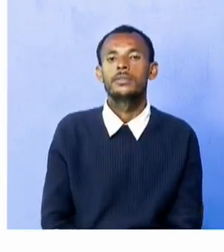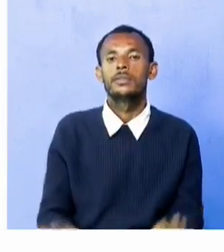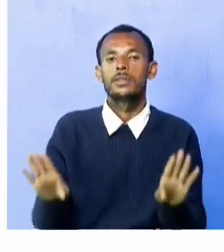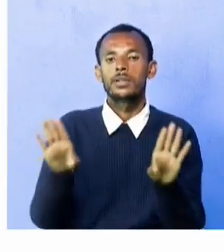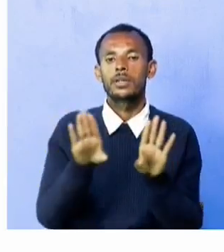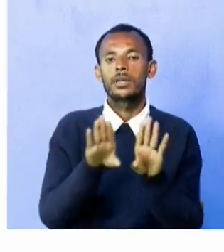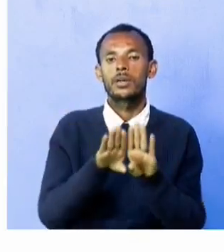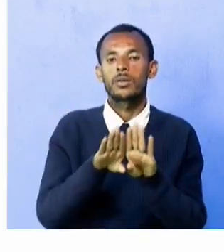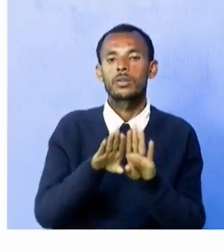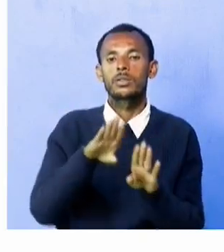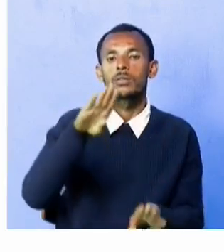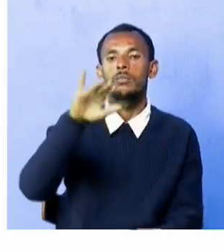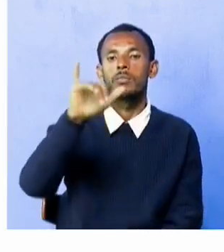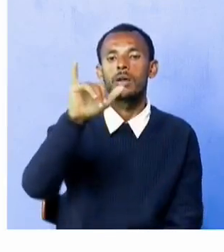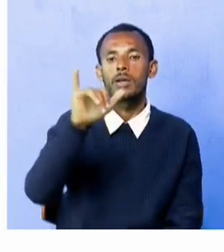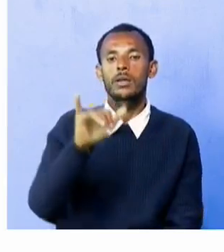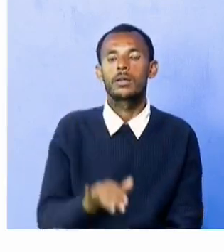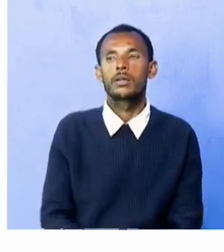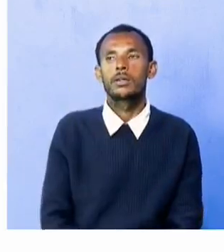enclosed by